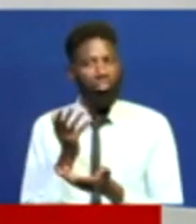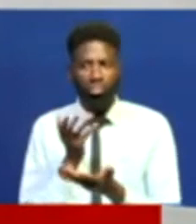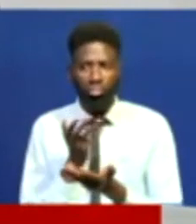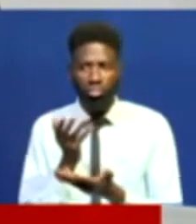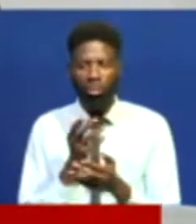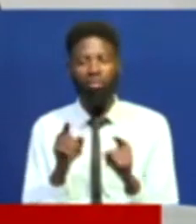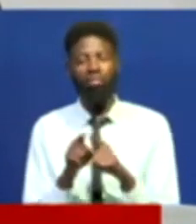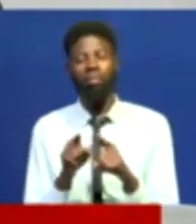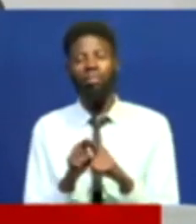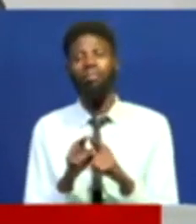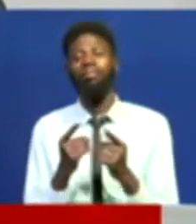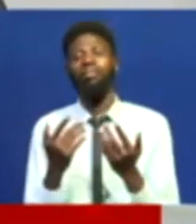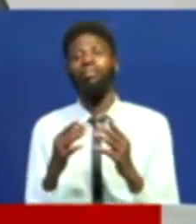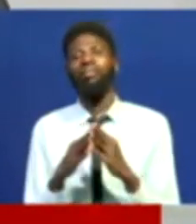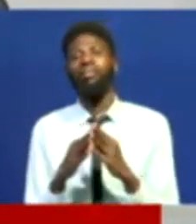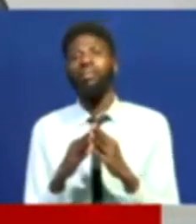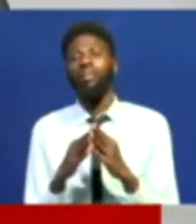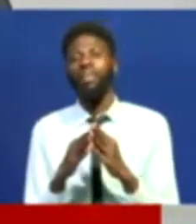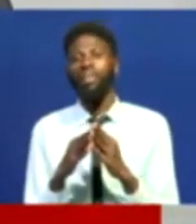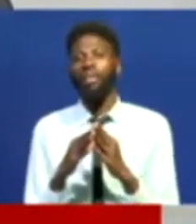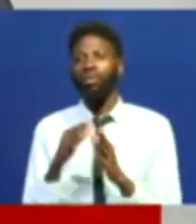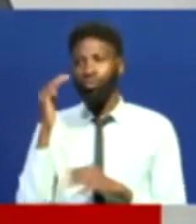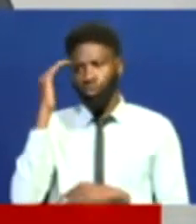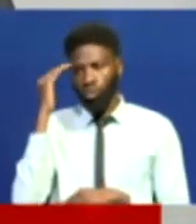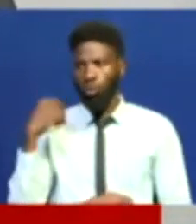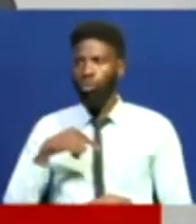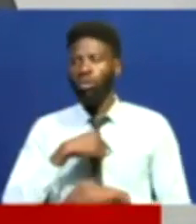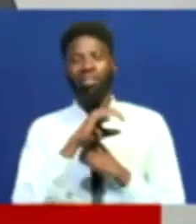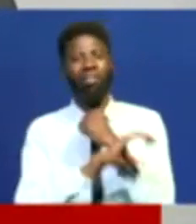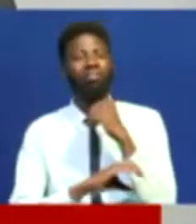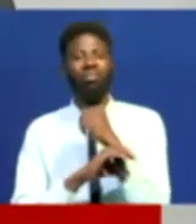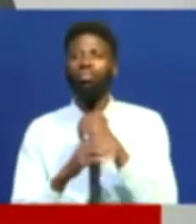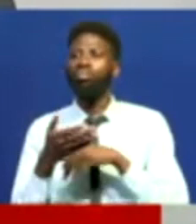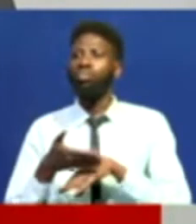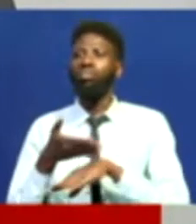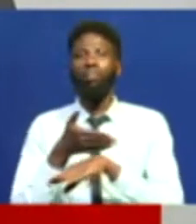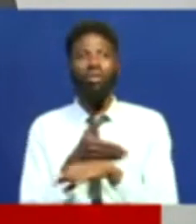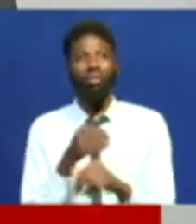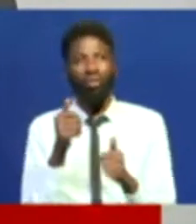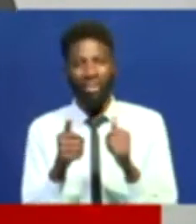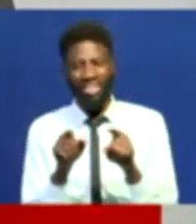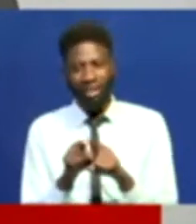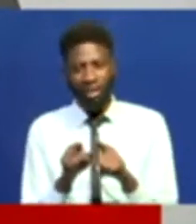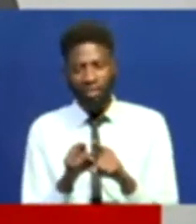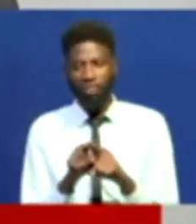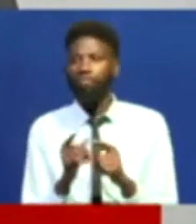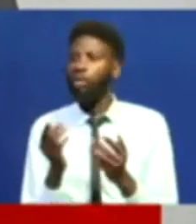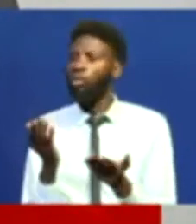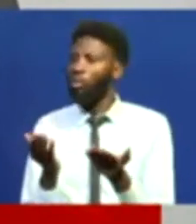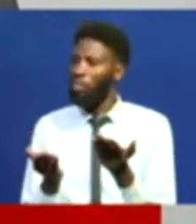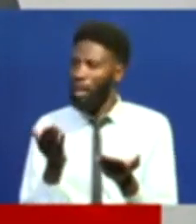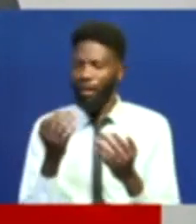take stock of the progress that we have made as a country, but also compare notes and